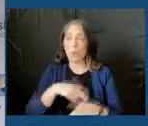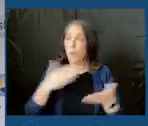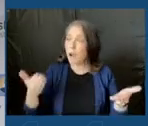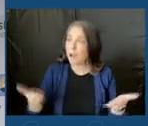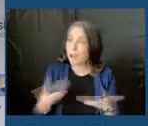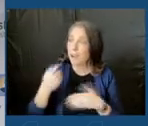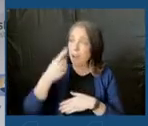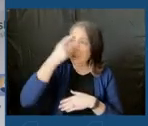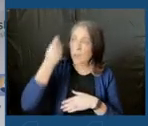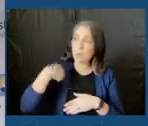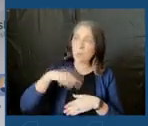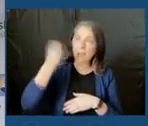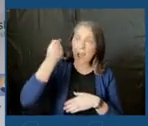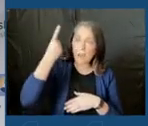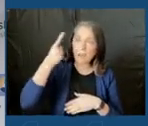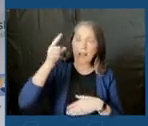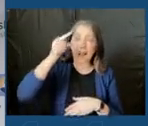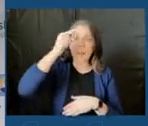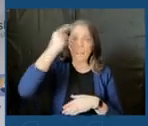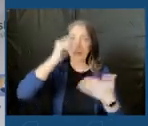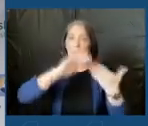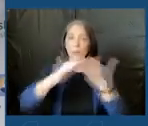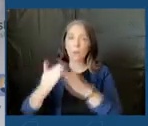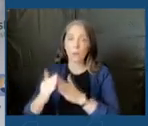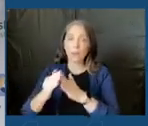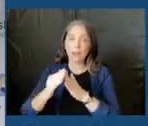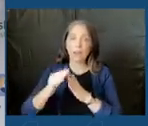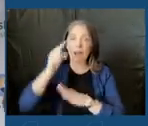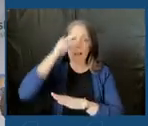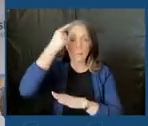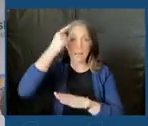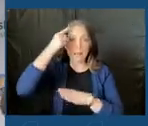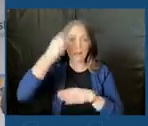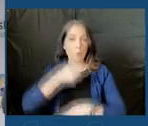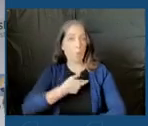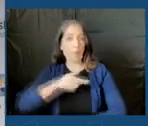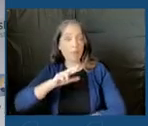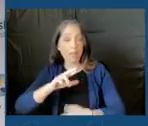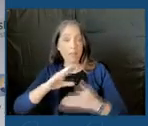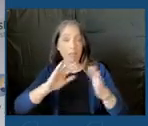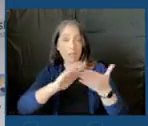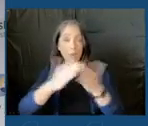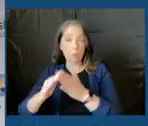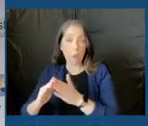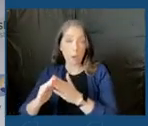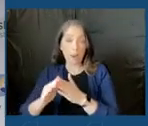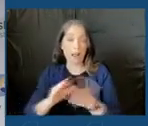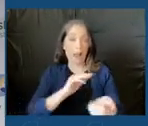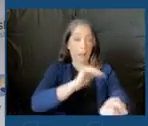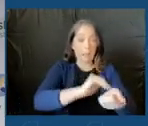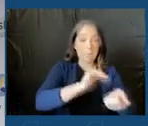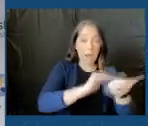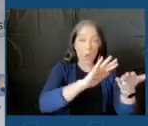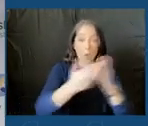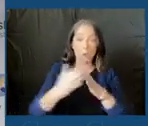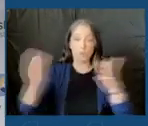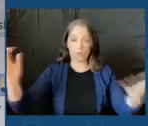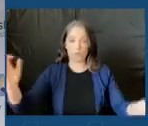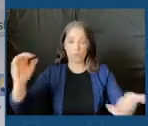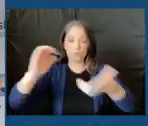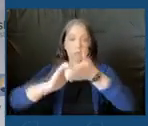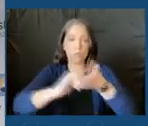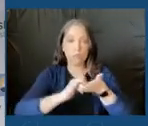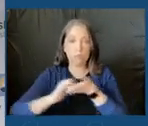black community and the black clergy with the medical community. The union of faith and science have never been lost on me. And